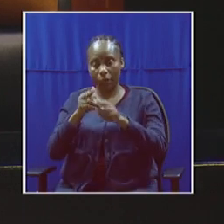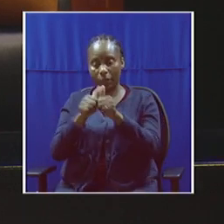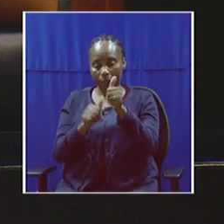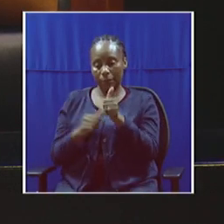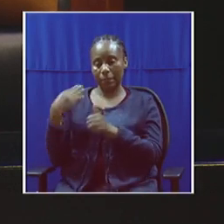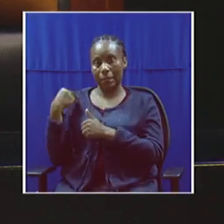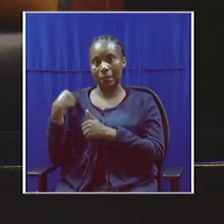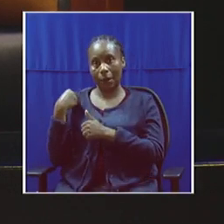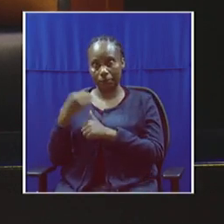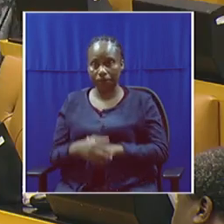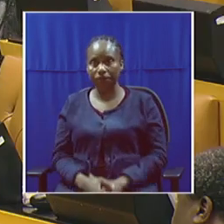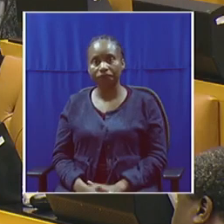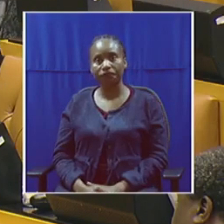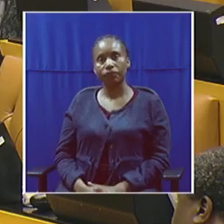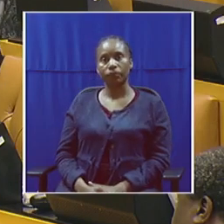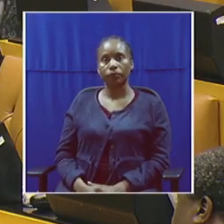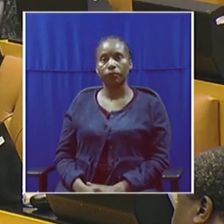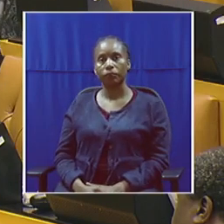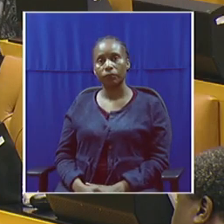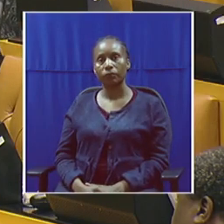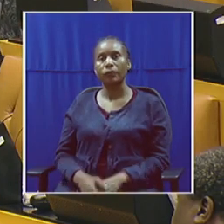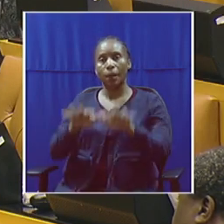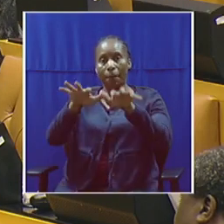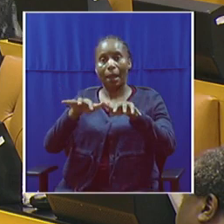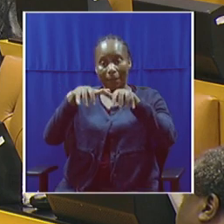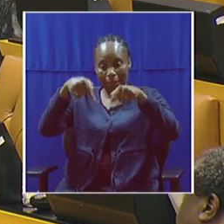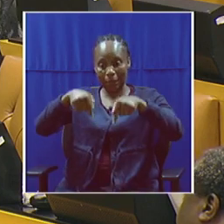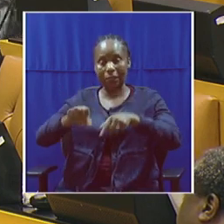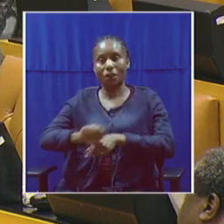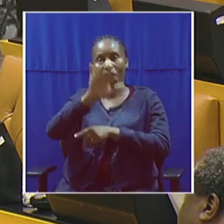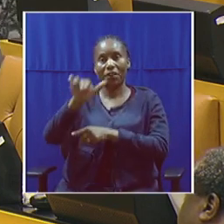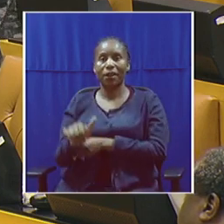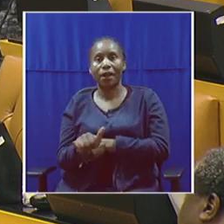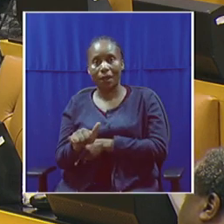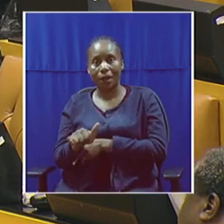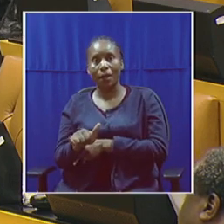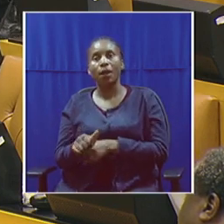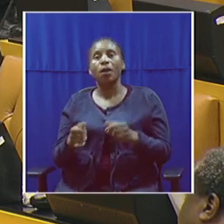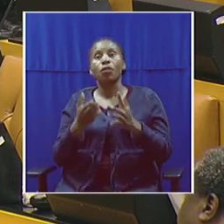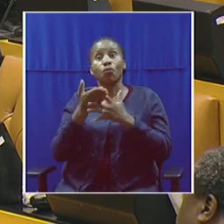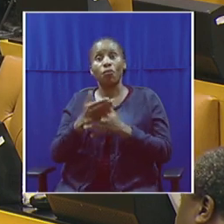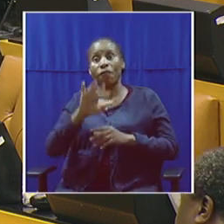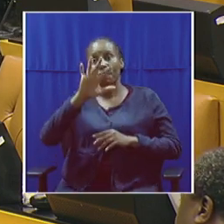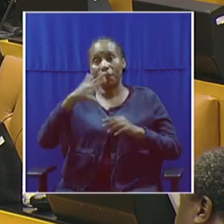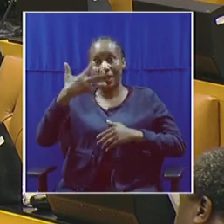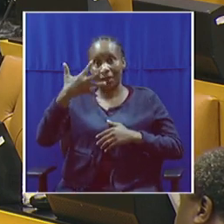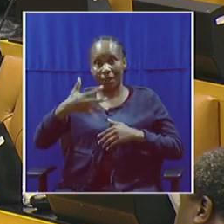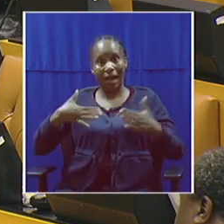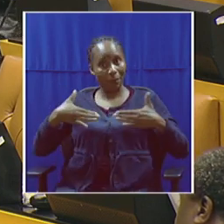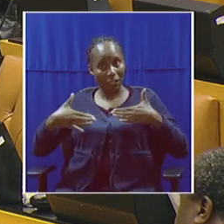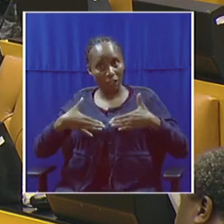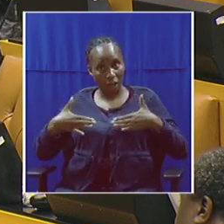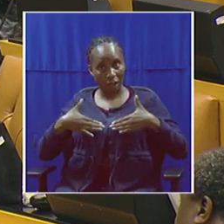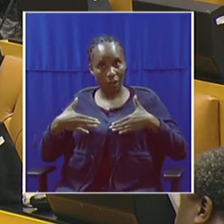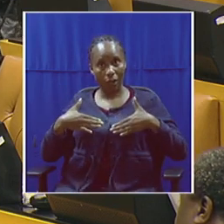you the parliament of the Republic of South Africa particularly the fifth administration had been going